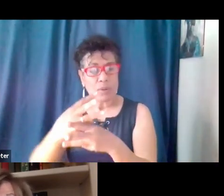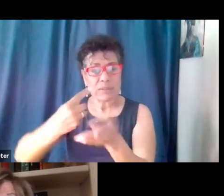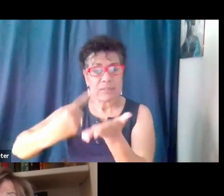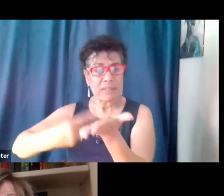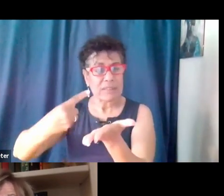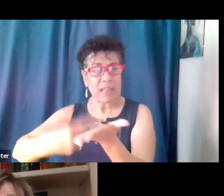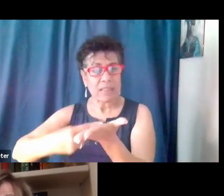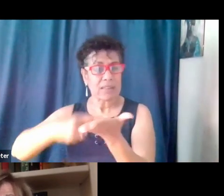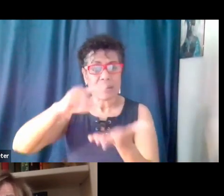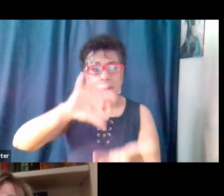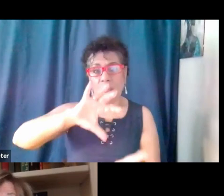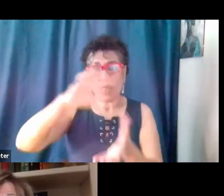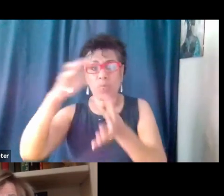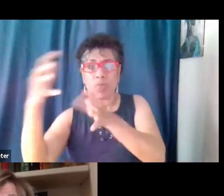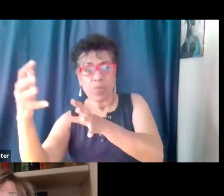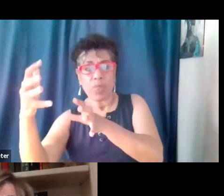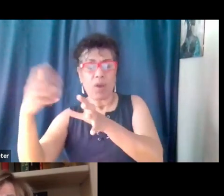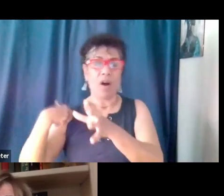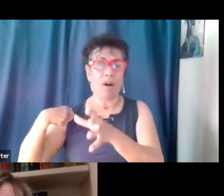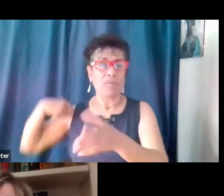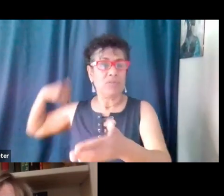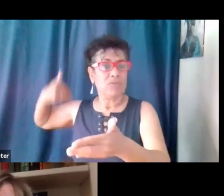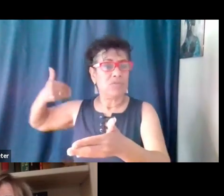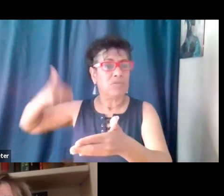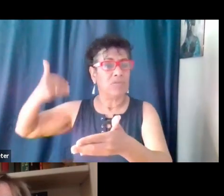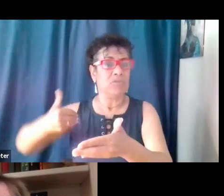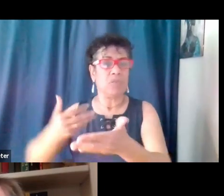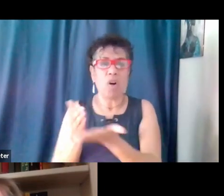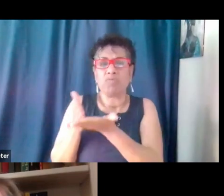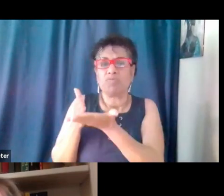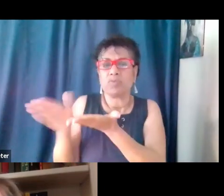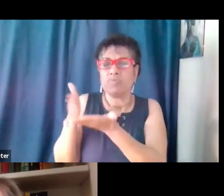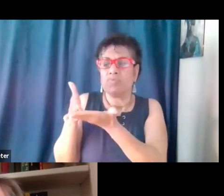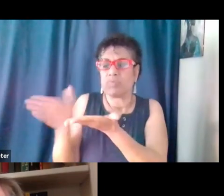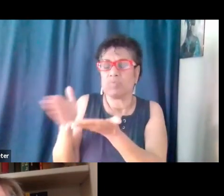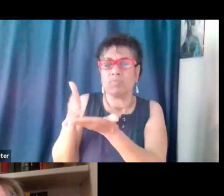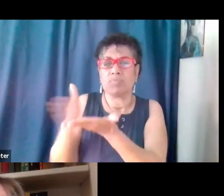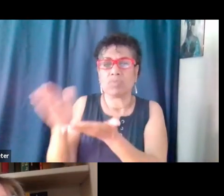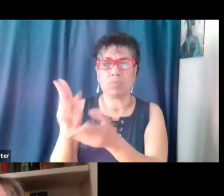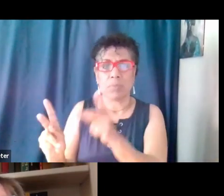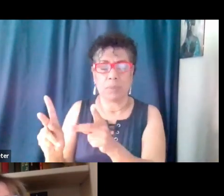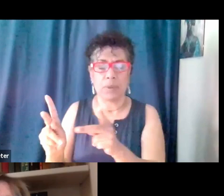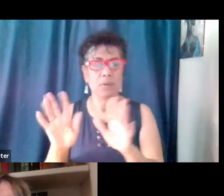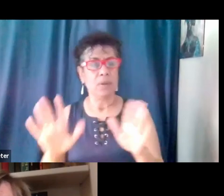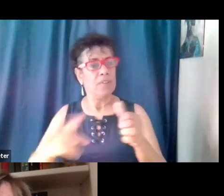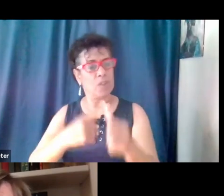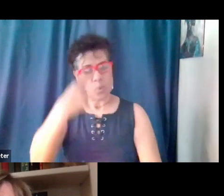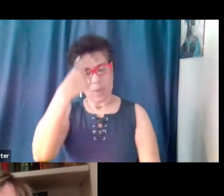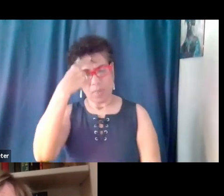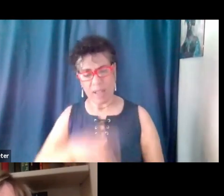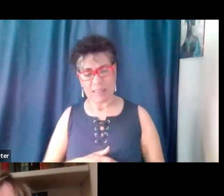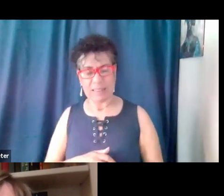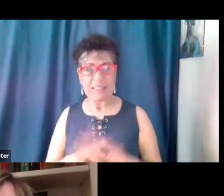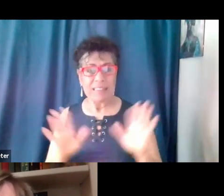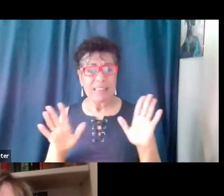the consequences of centuries of lack of inclusion. And I think at first we were sort of thinking, oh, I don't know if it's